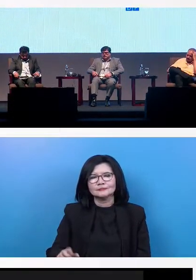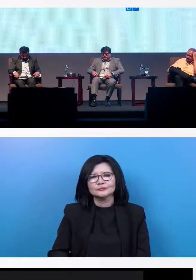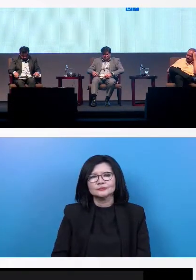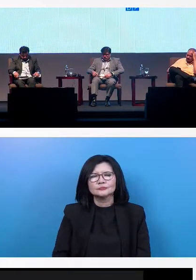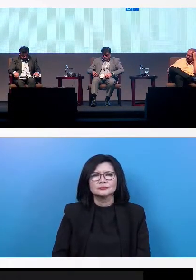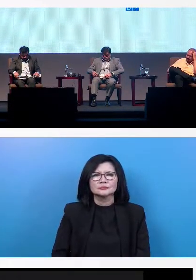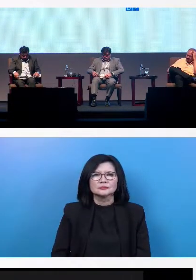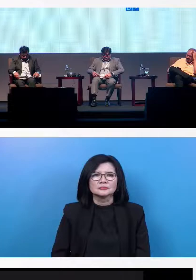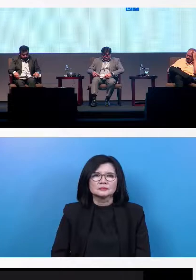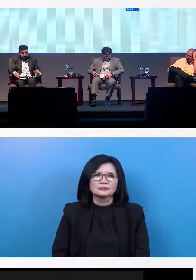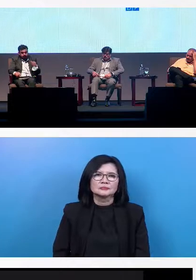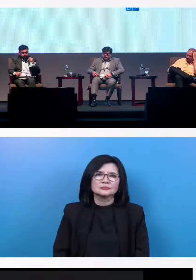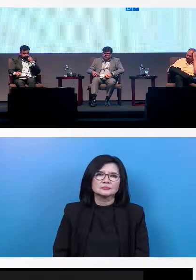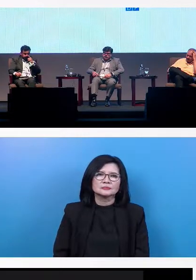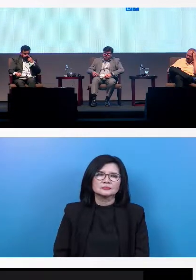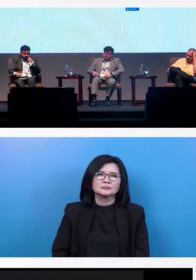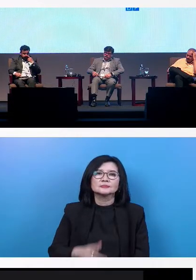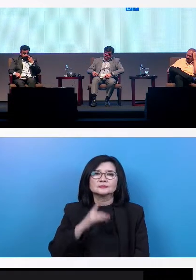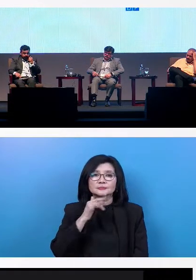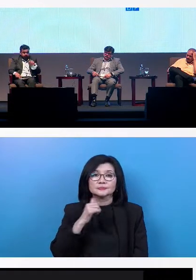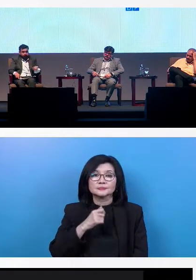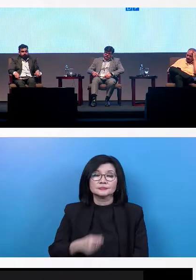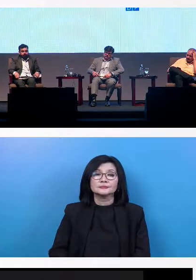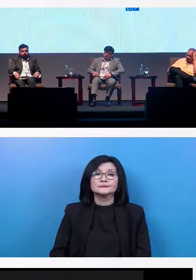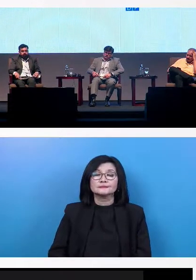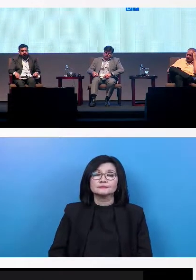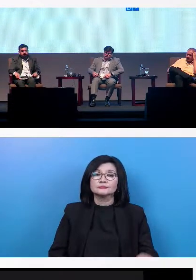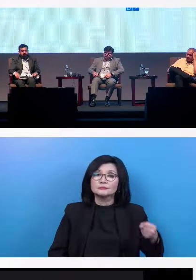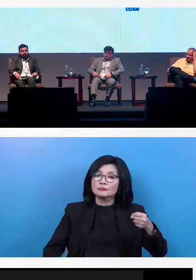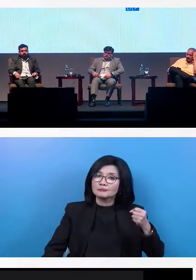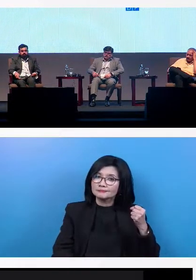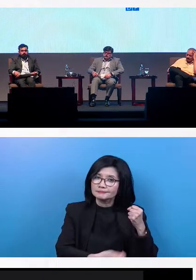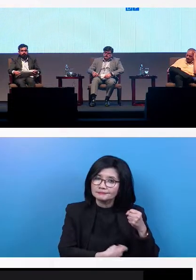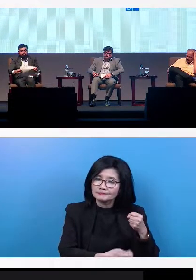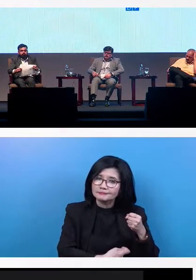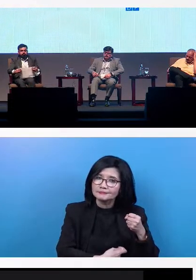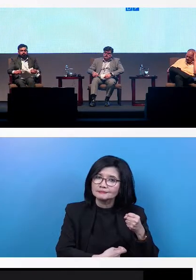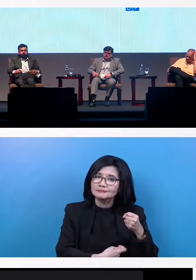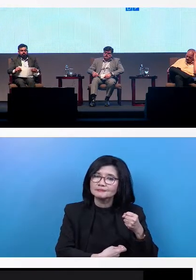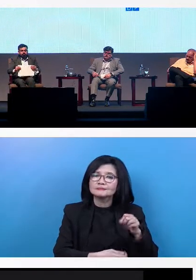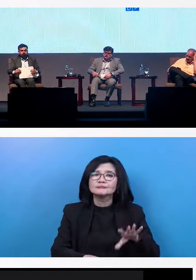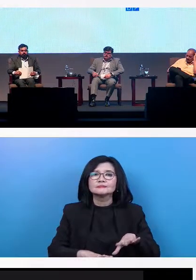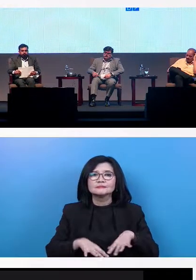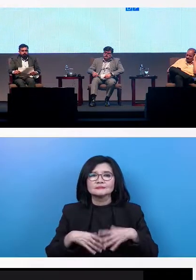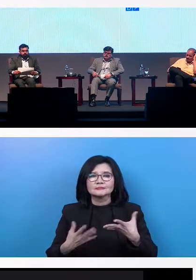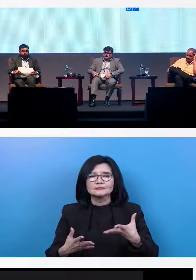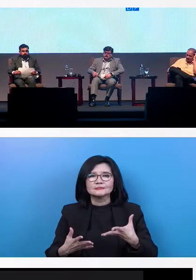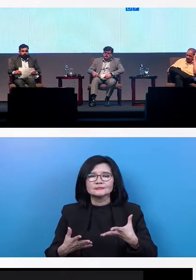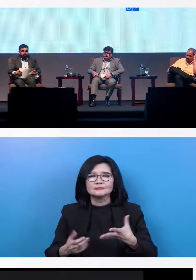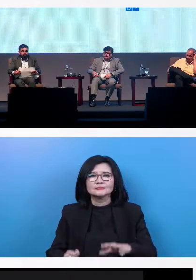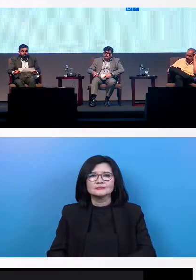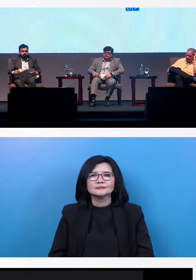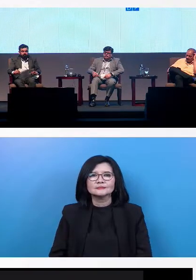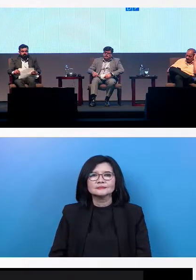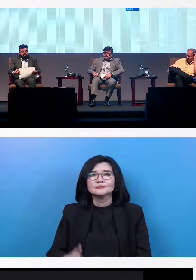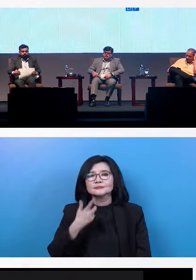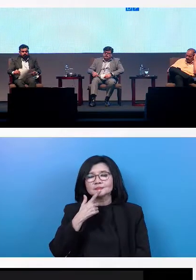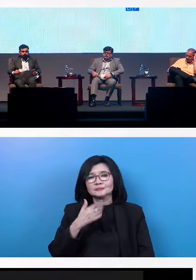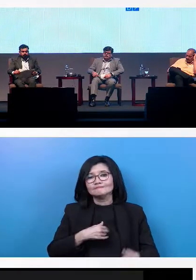or a small but dedicated portion of our workforce that performs a specific skill. That would cause, if